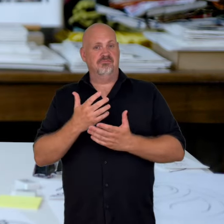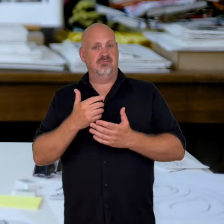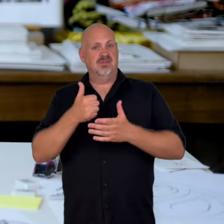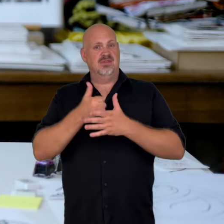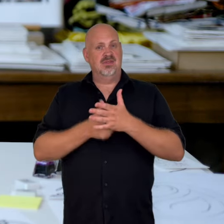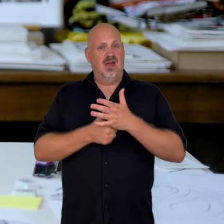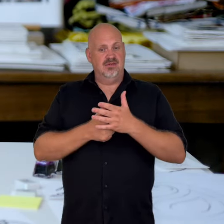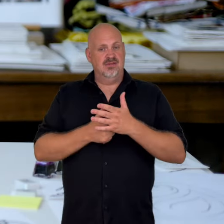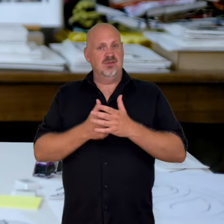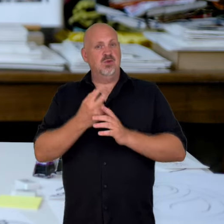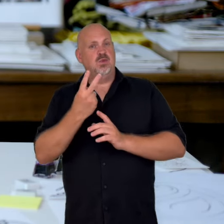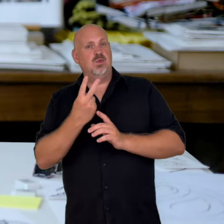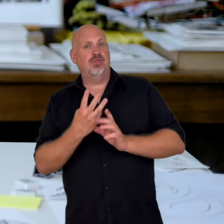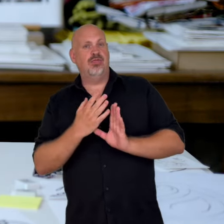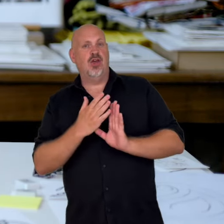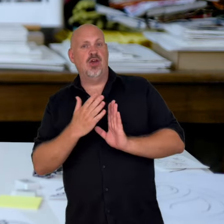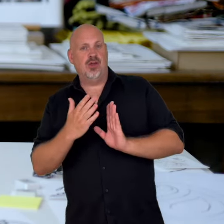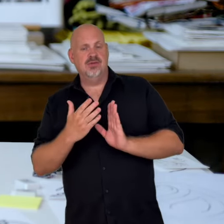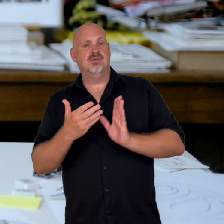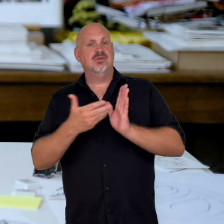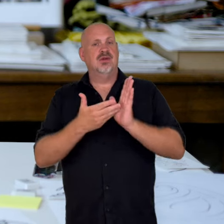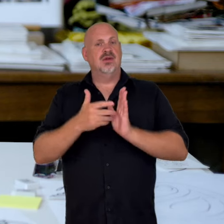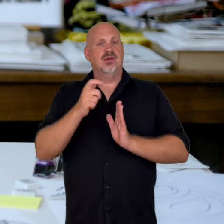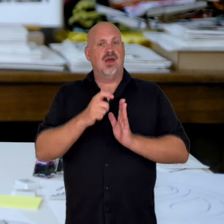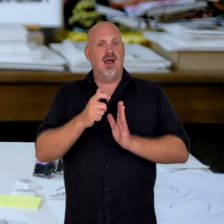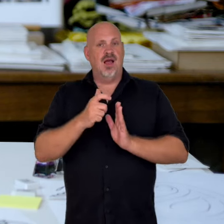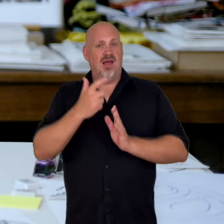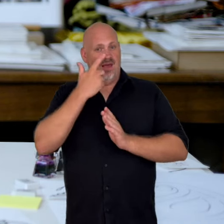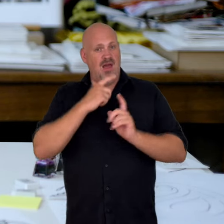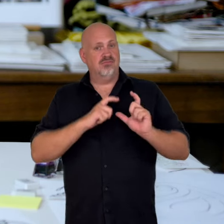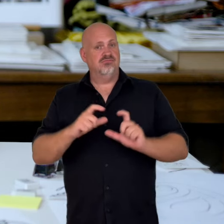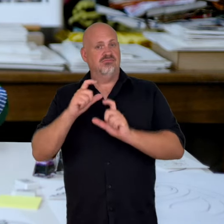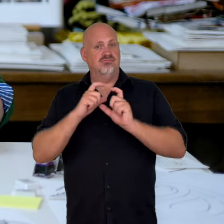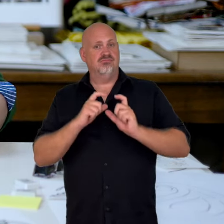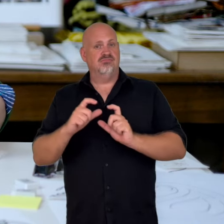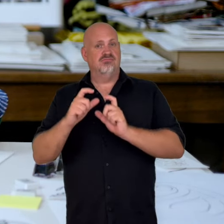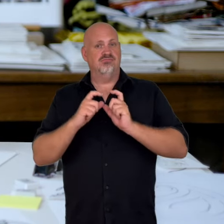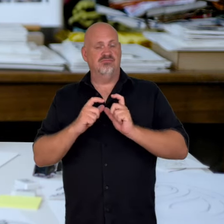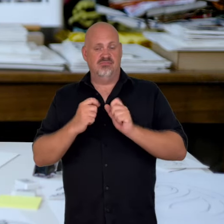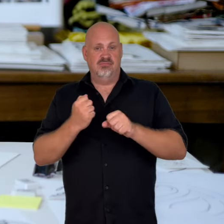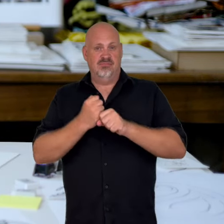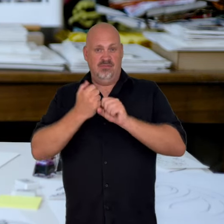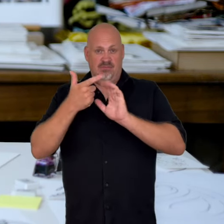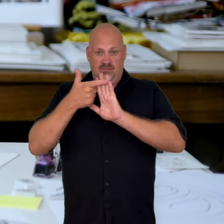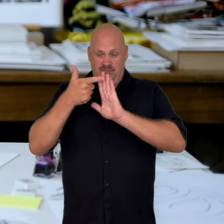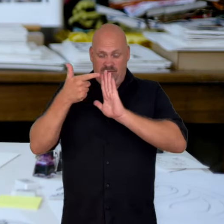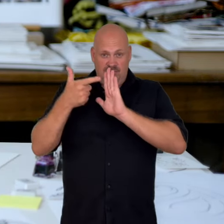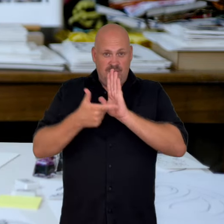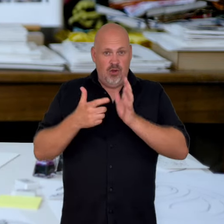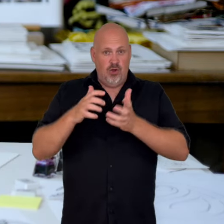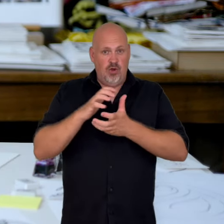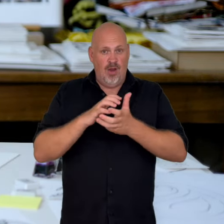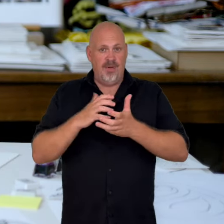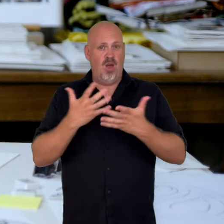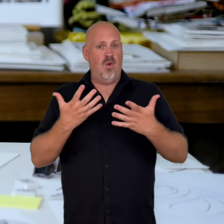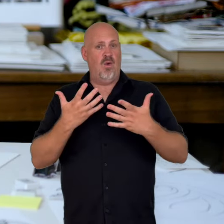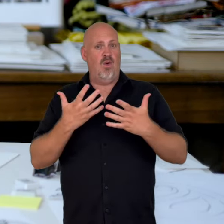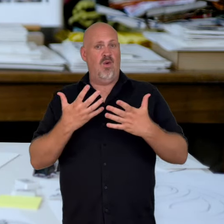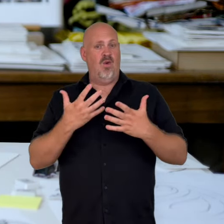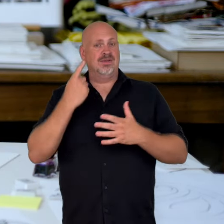some bigger sort of naturalistic elements of the leaves and the sort of flowers in